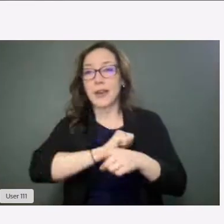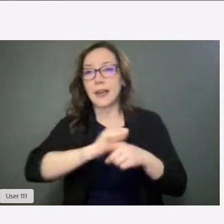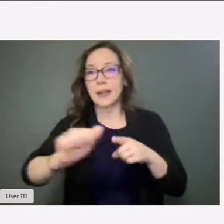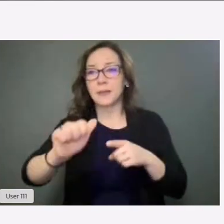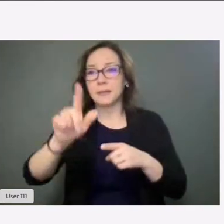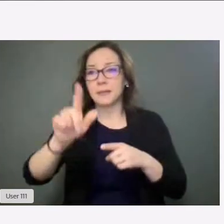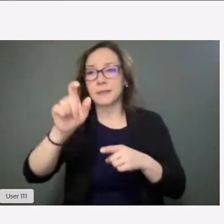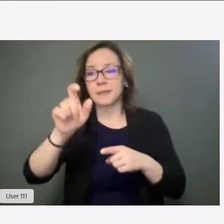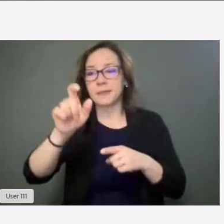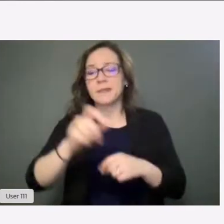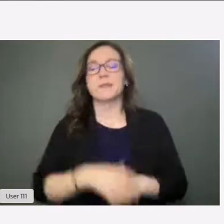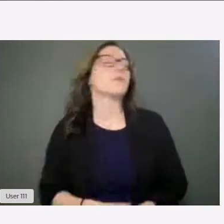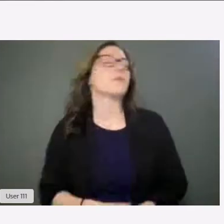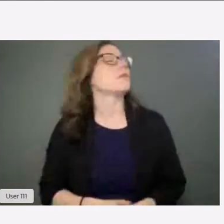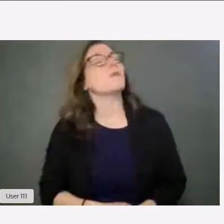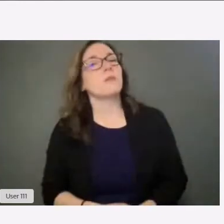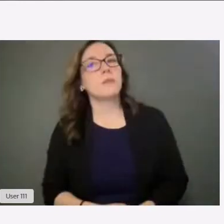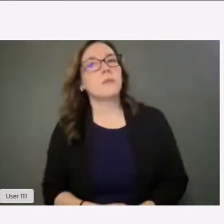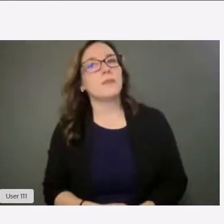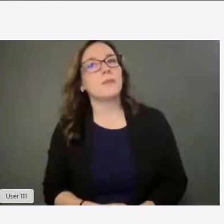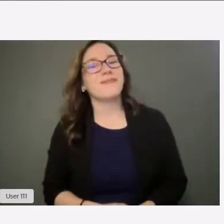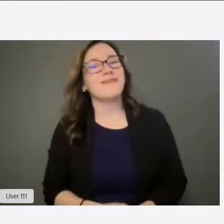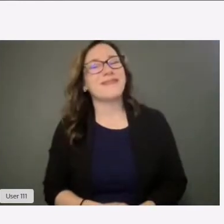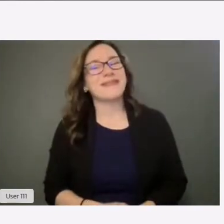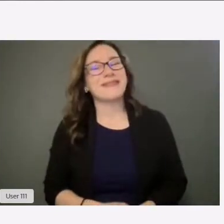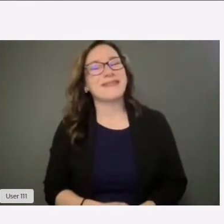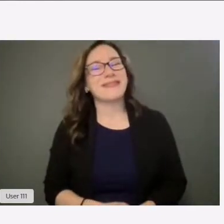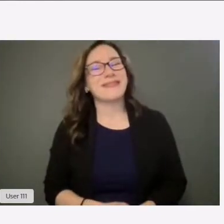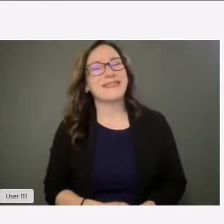Ginny, no. Any thoughts on that? That's a simple,